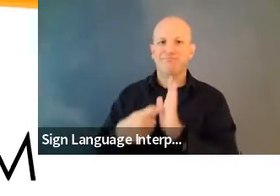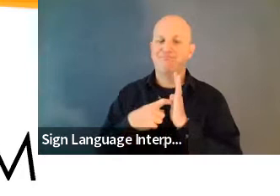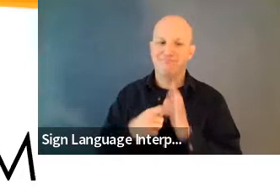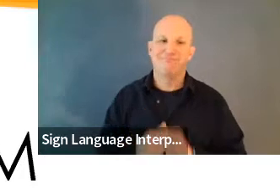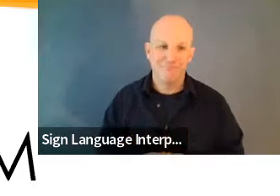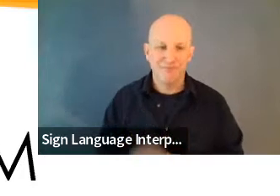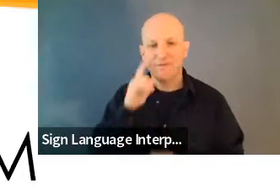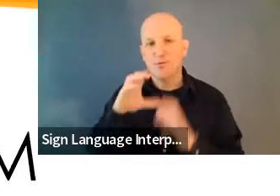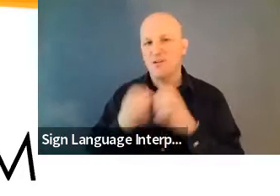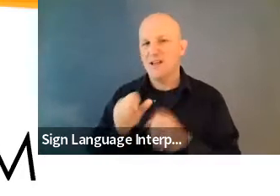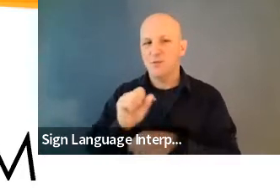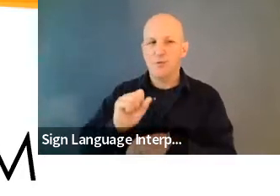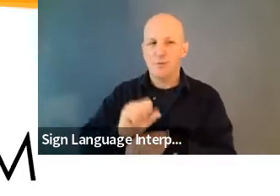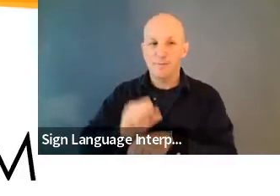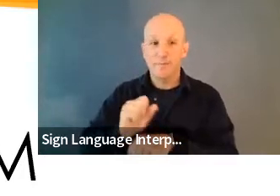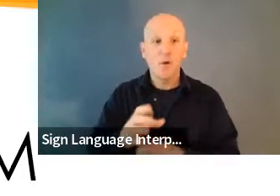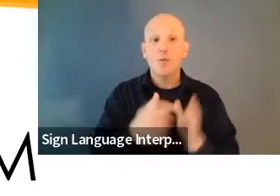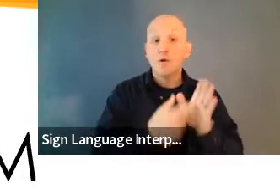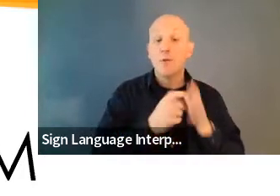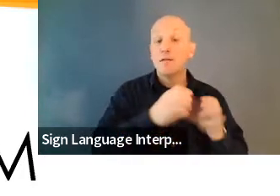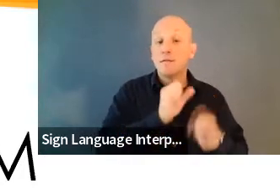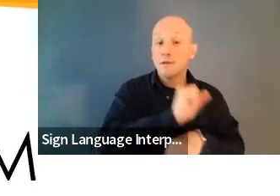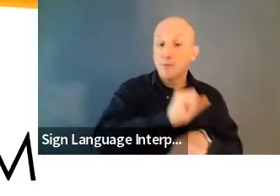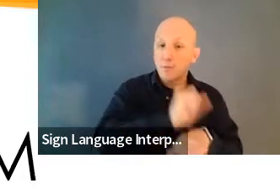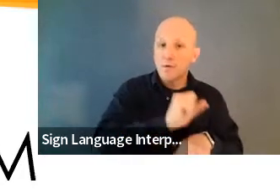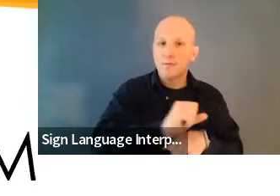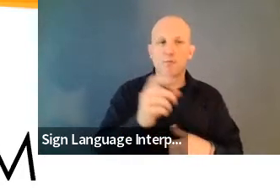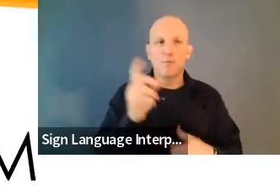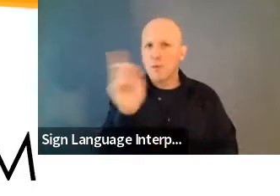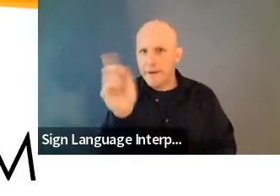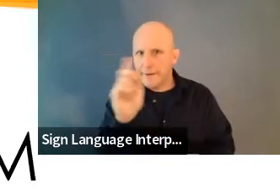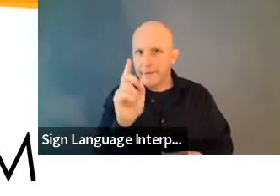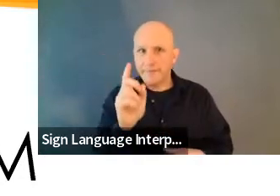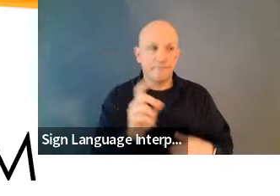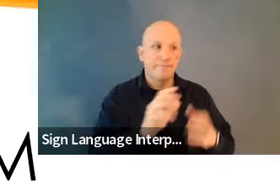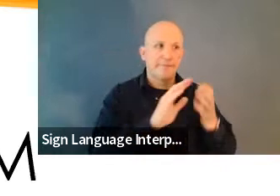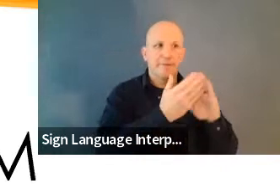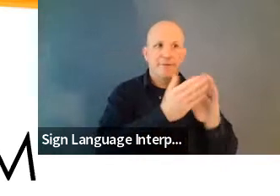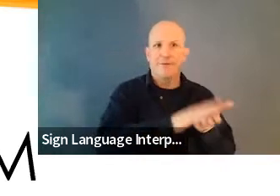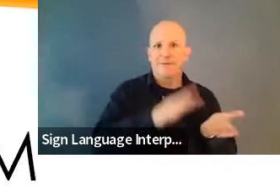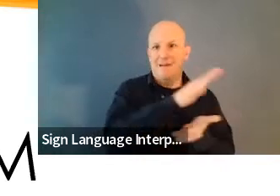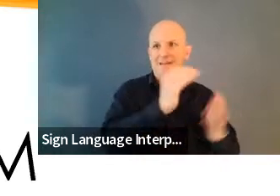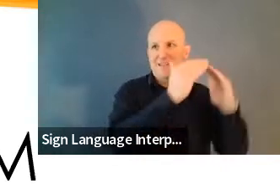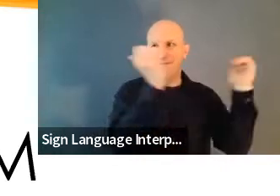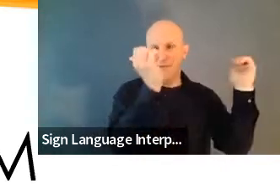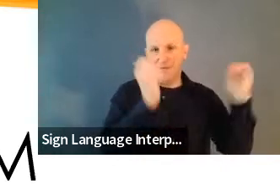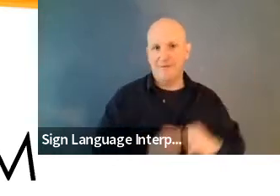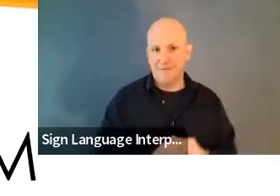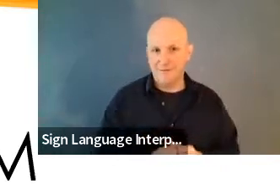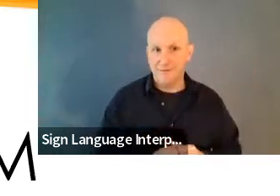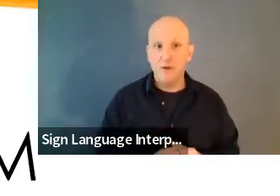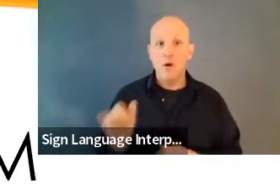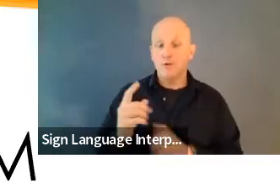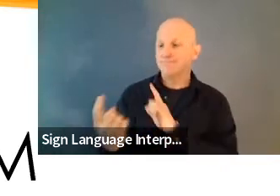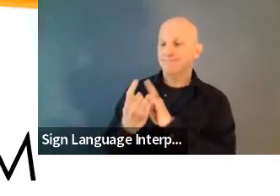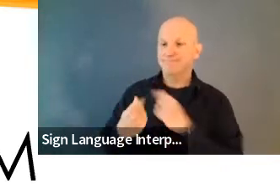in mind all required coursework must be completed at the community college level. Finally, students are also required to meet with me to complete a